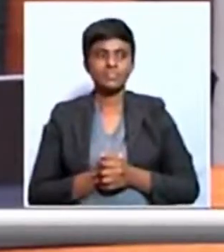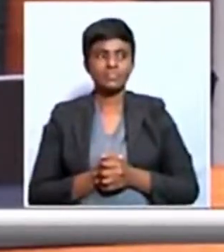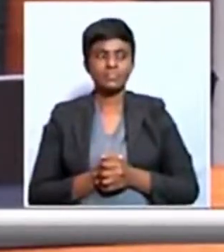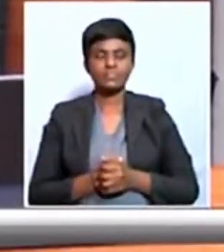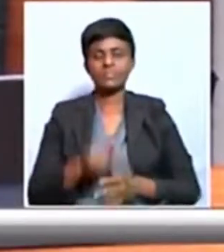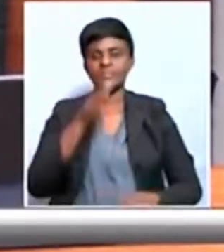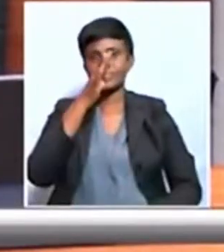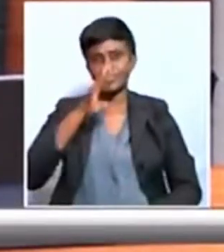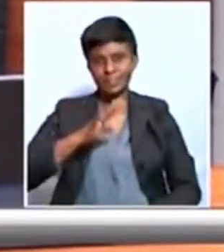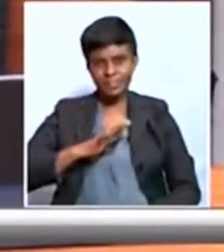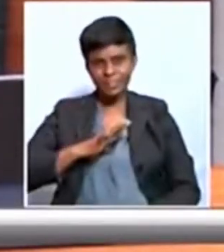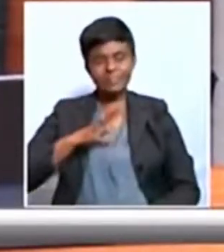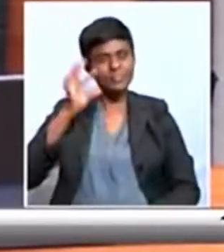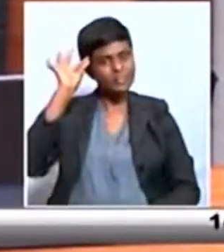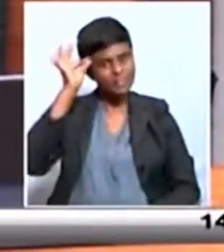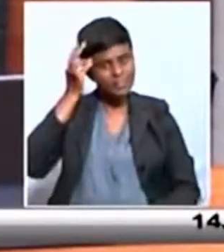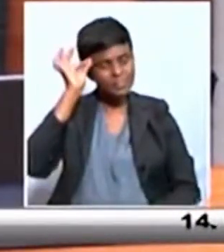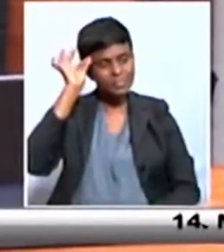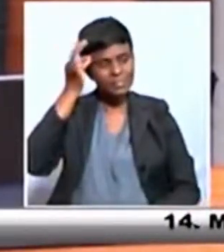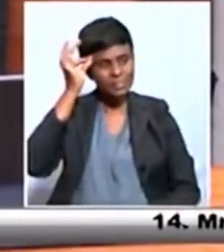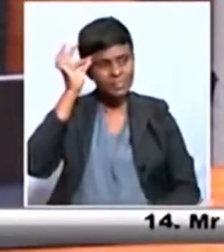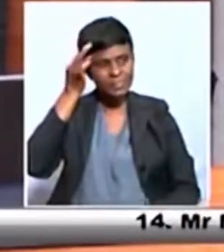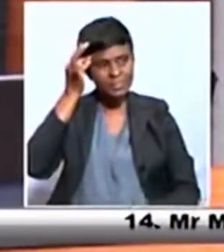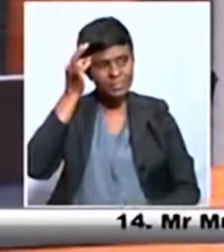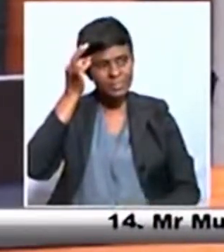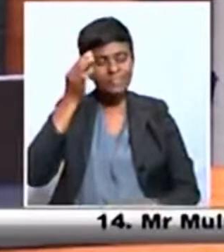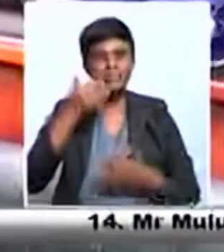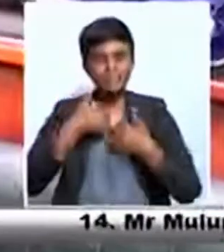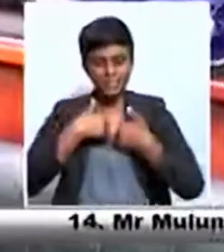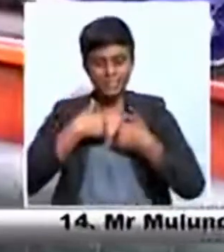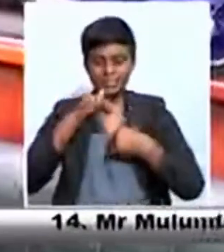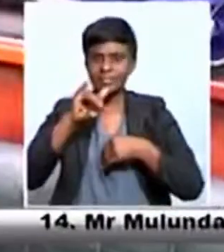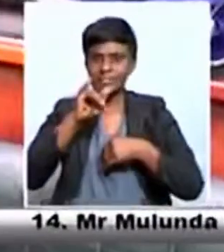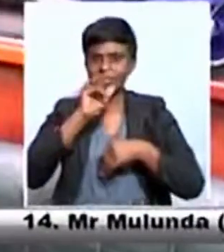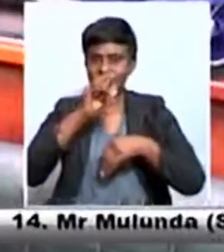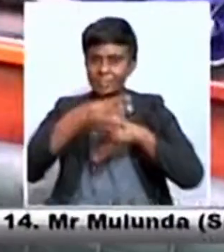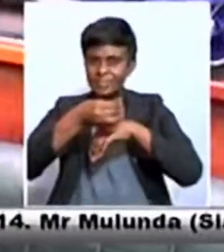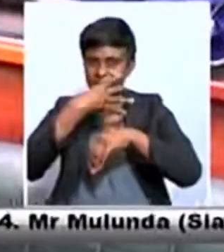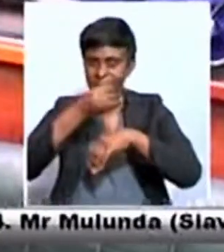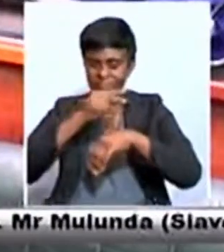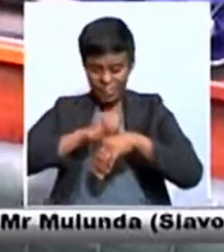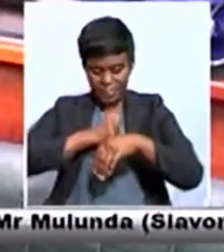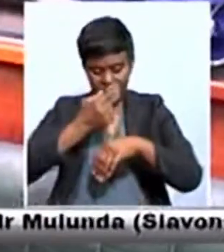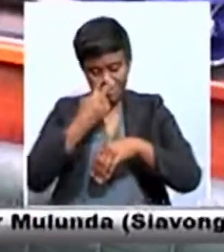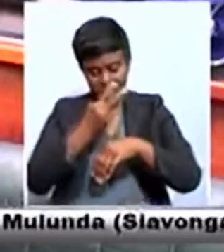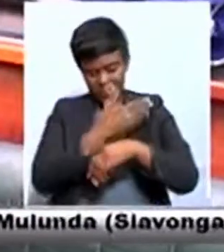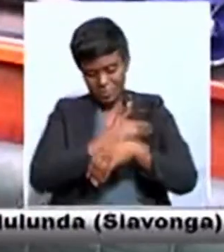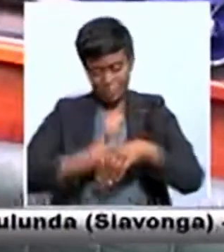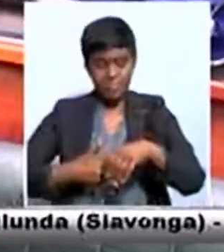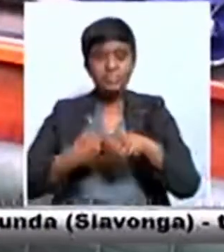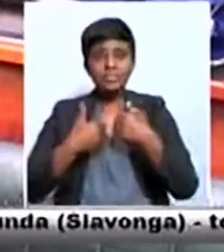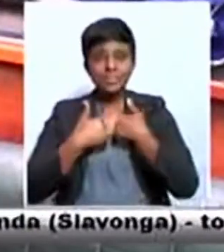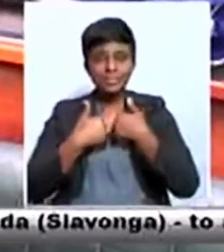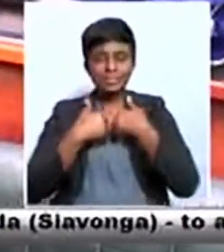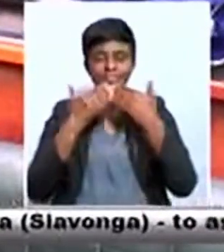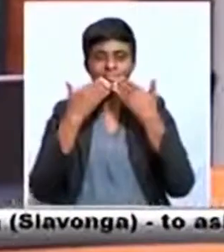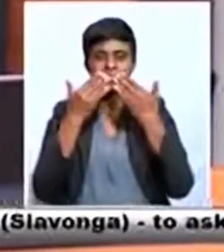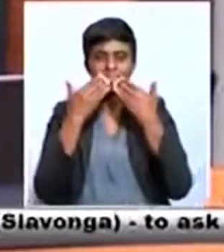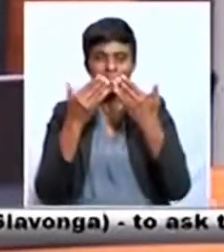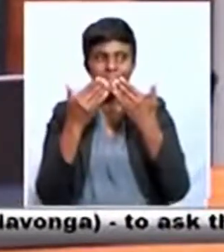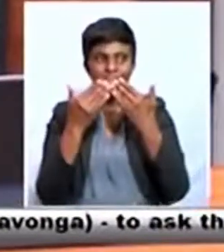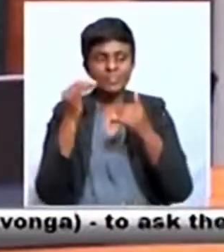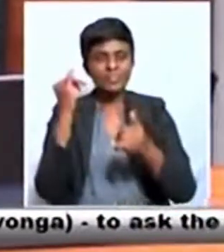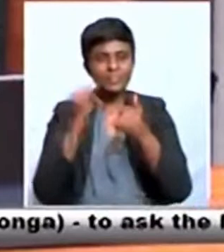Madam Speaker, I take that as advice and we'll look into it. Thank you. I'll take the